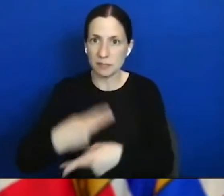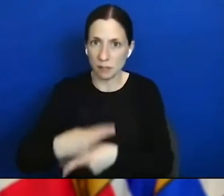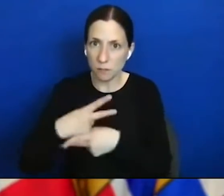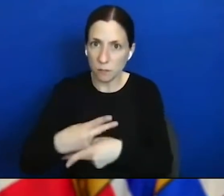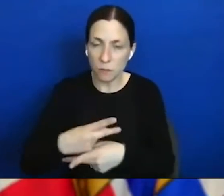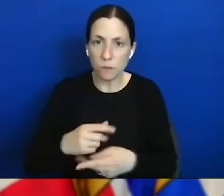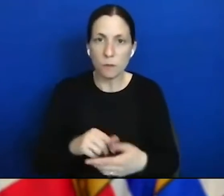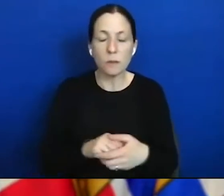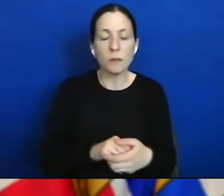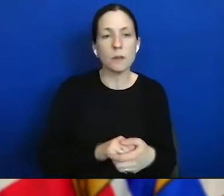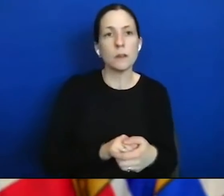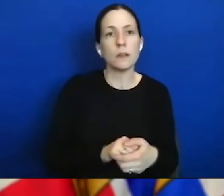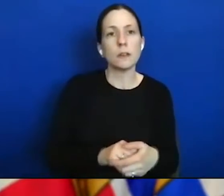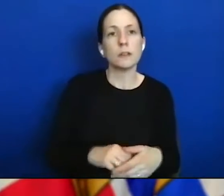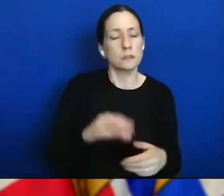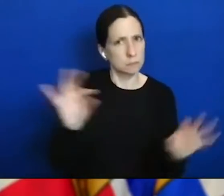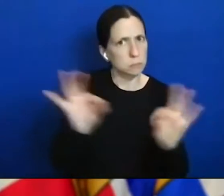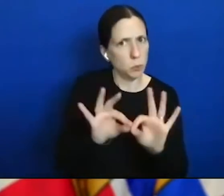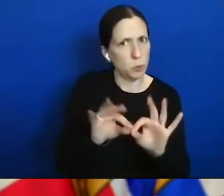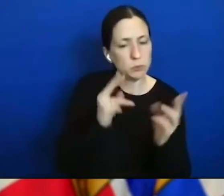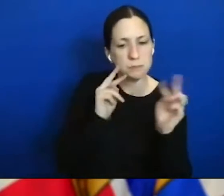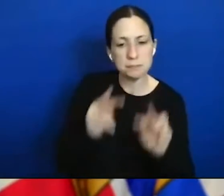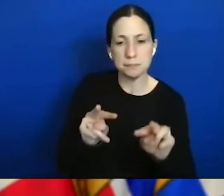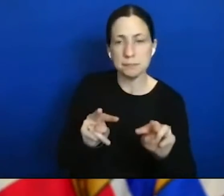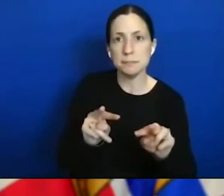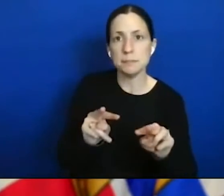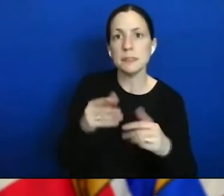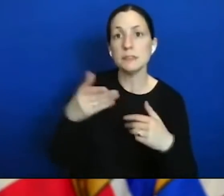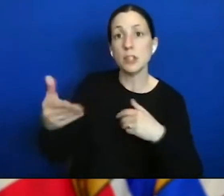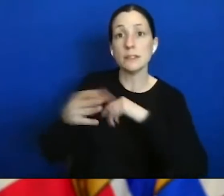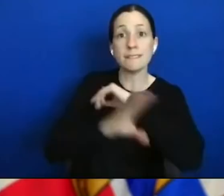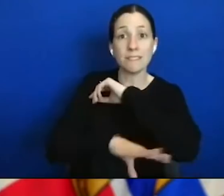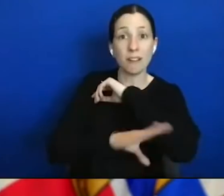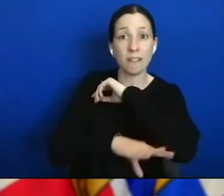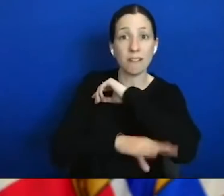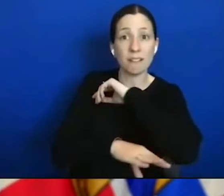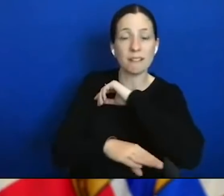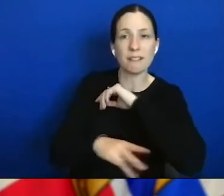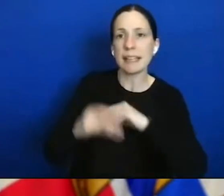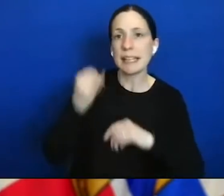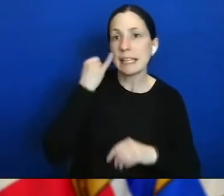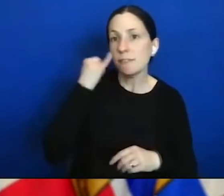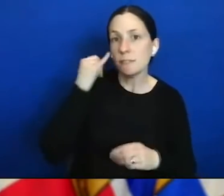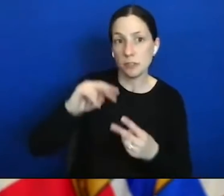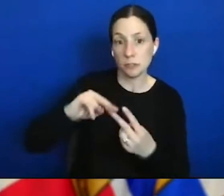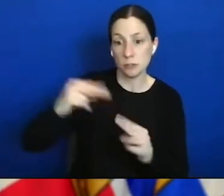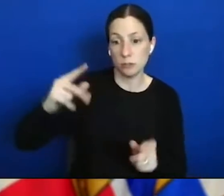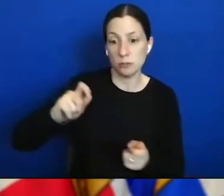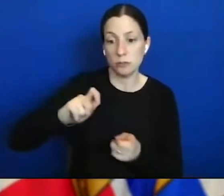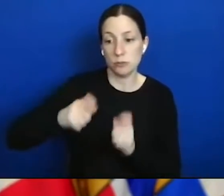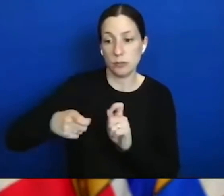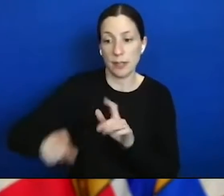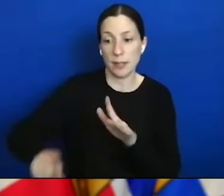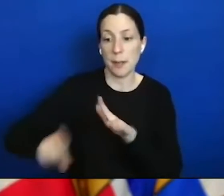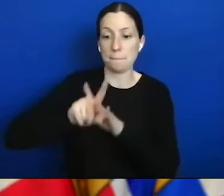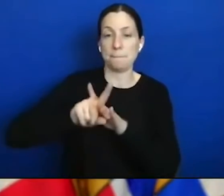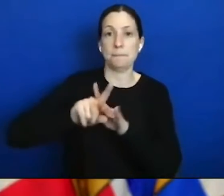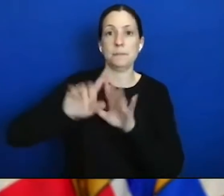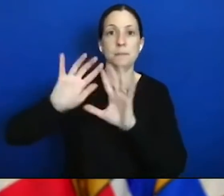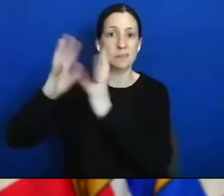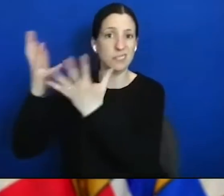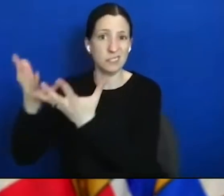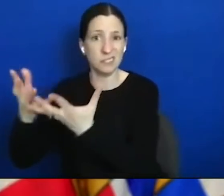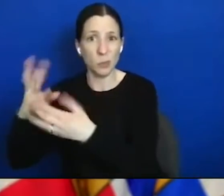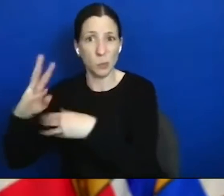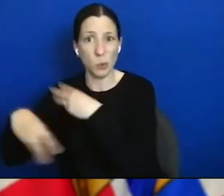need to watch very carefully, particularly as we go into the fall, is if strains emerge around the world or